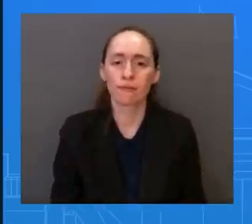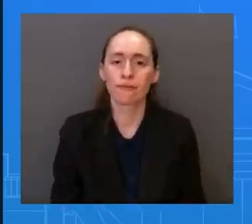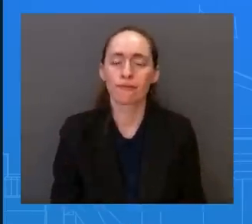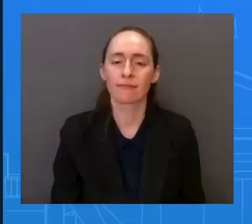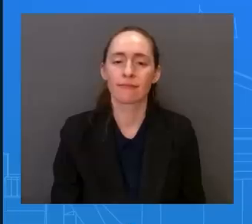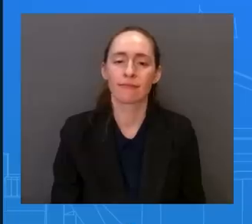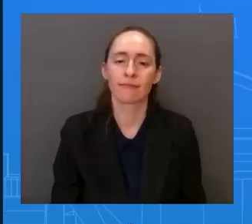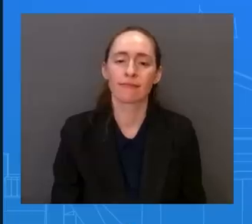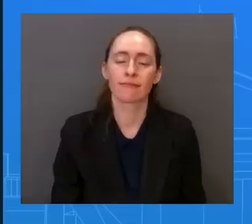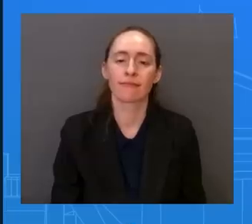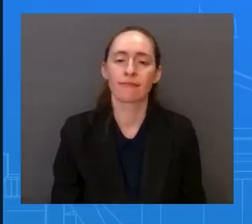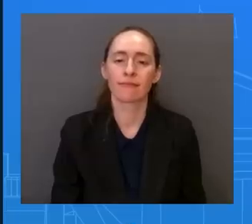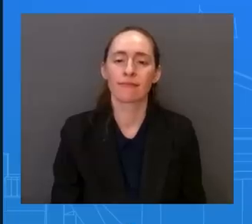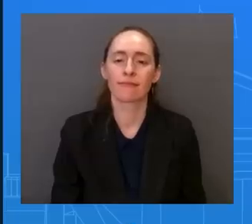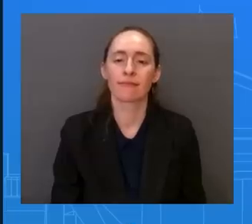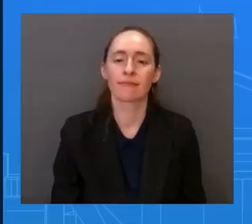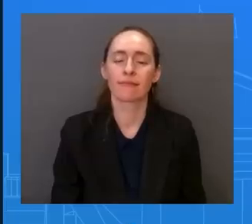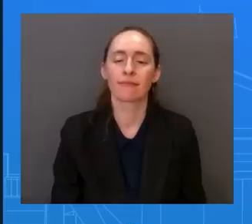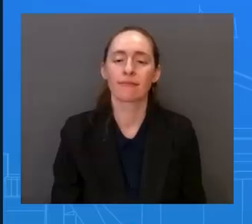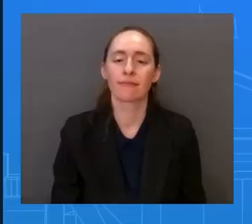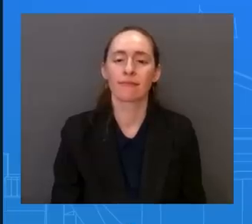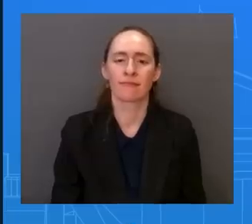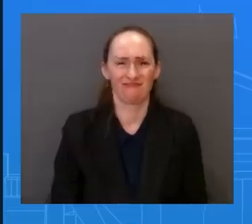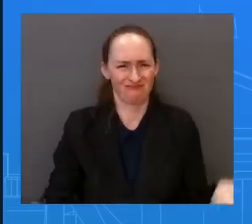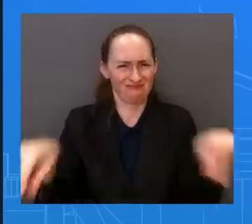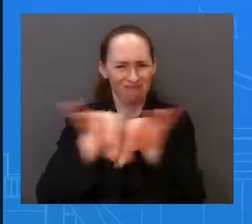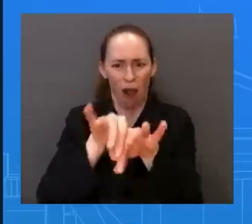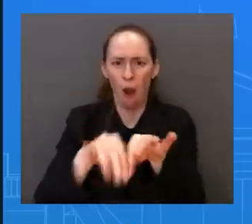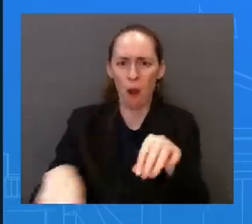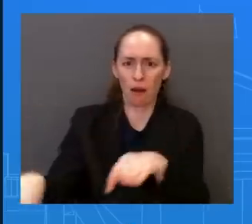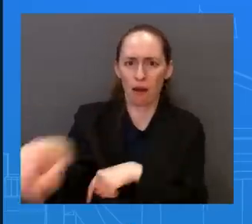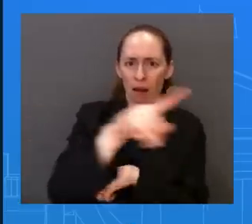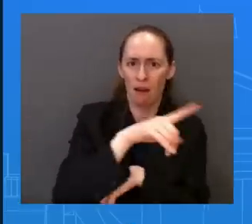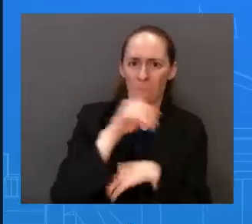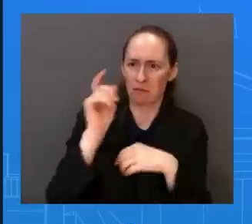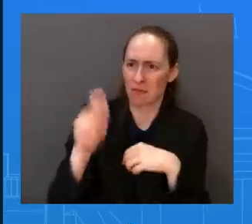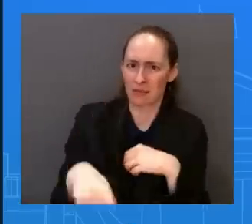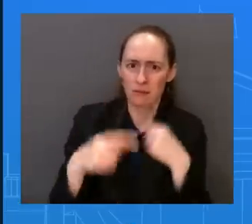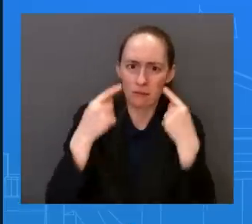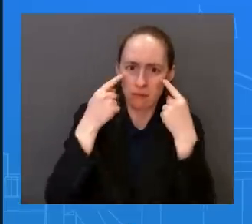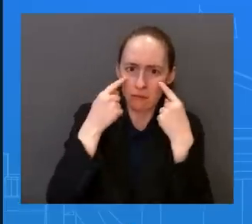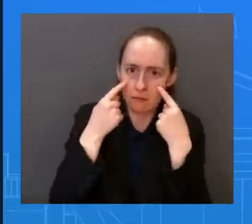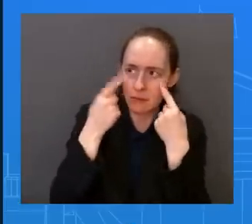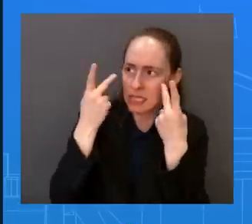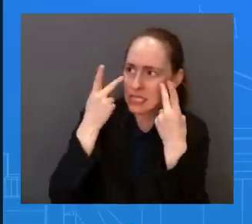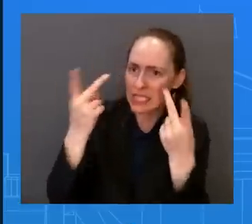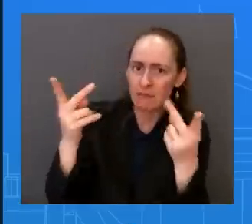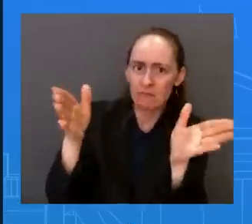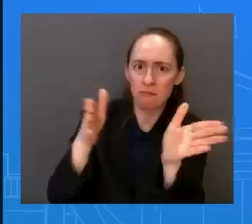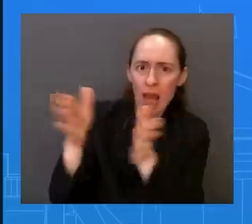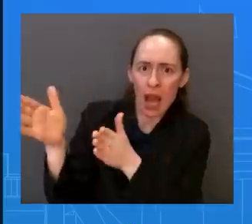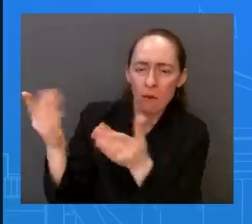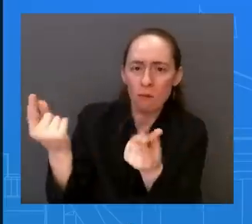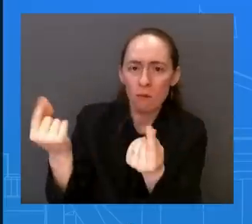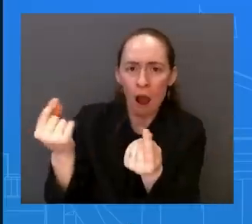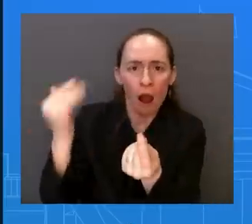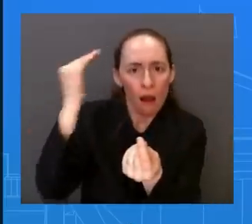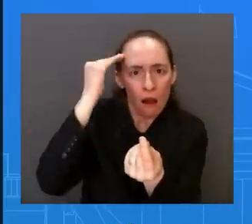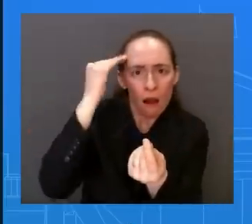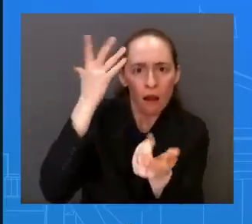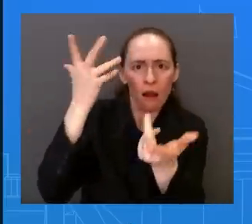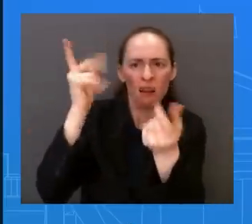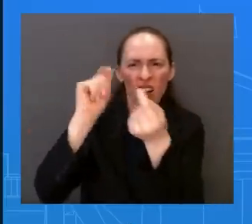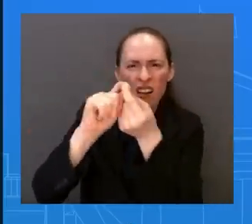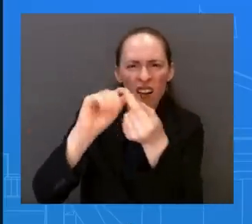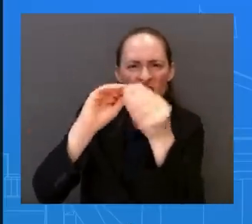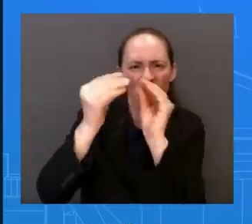see the plan in full detail with numbers that add up. And then just back to the first, to the